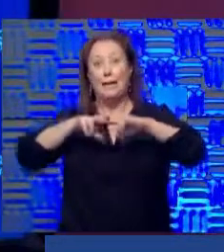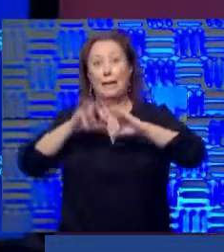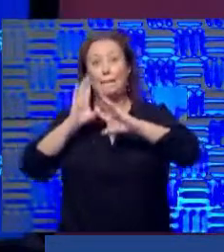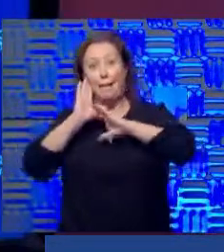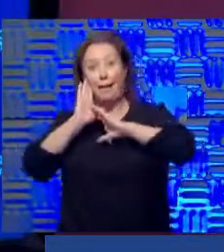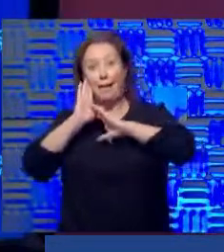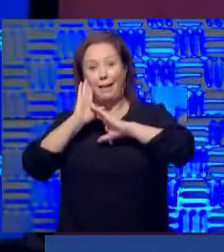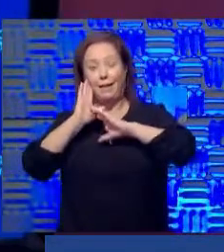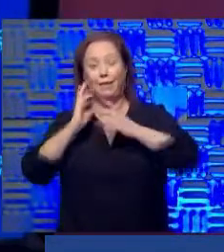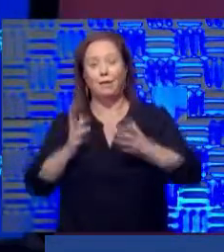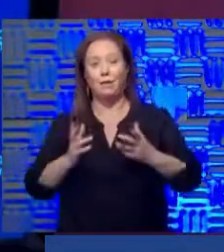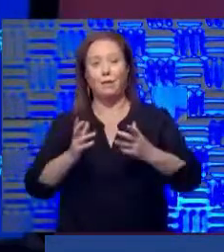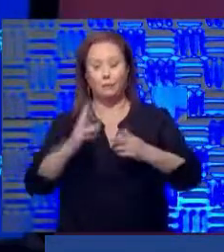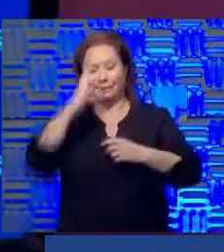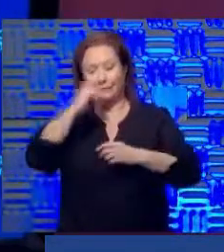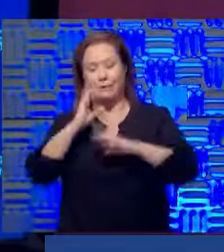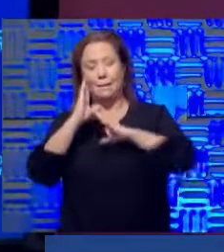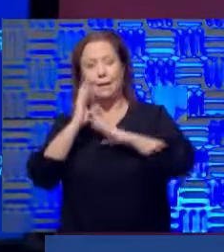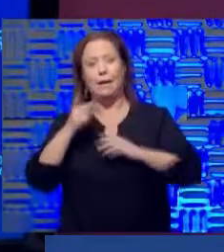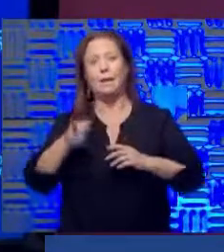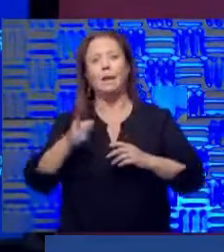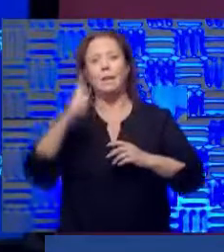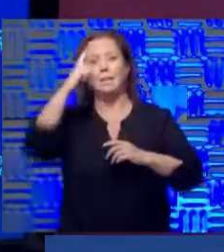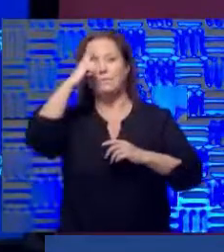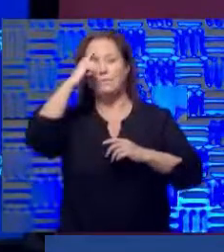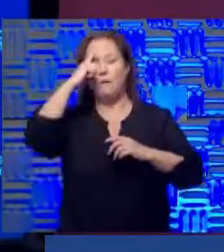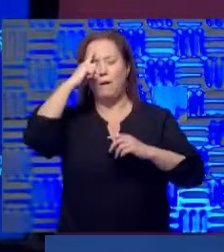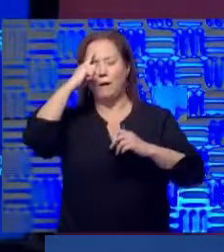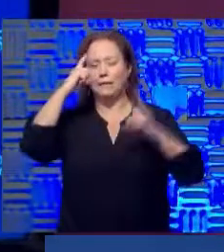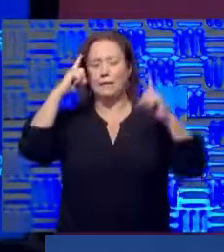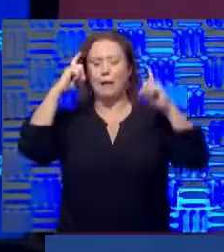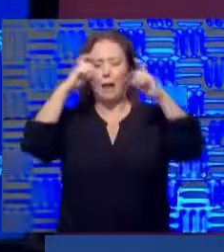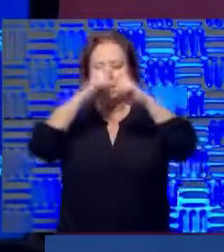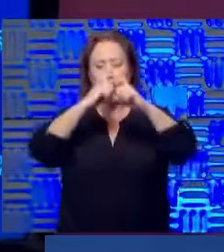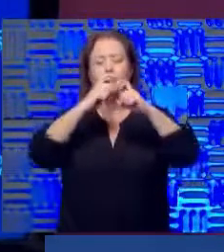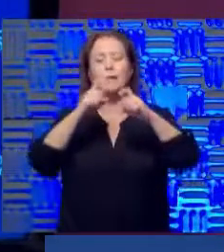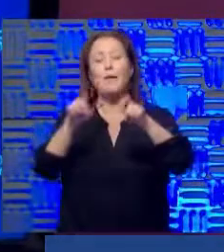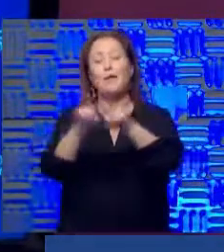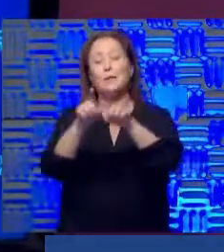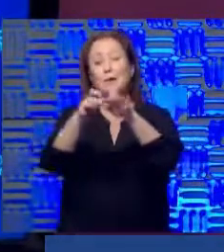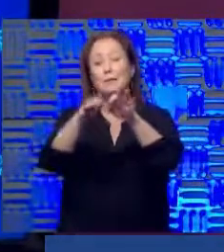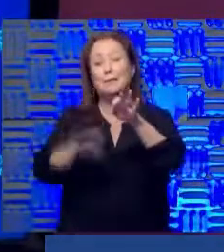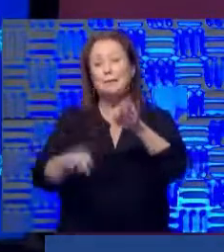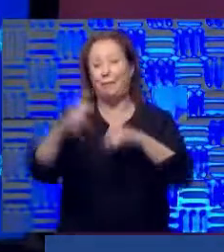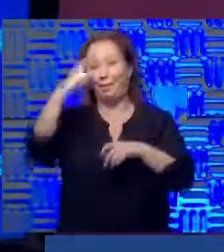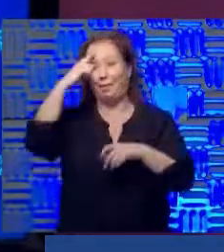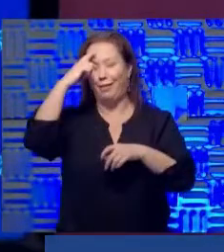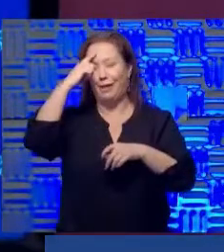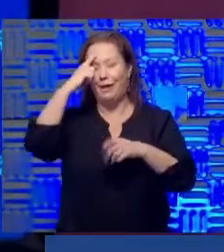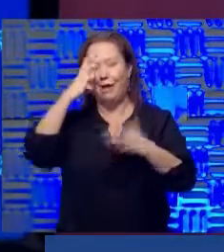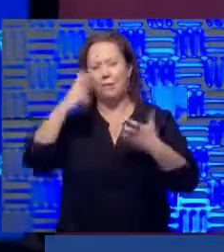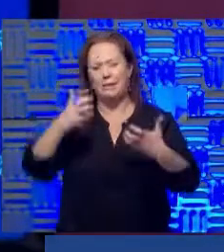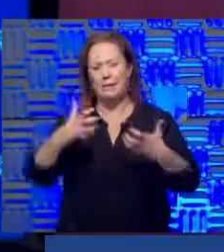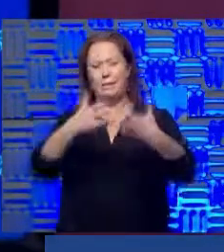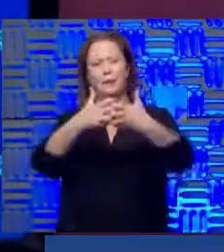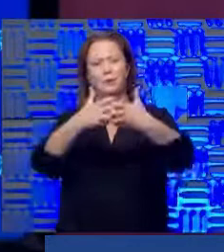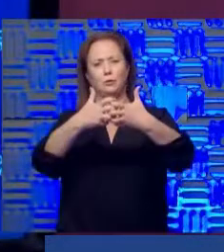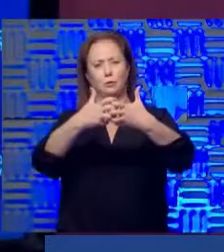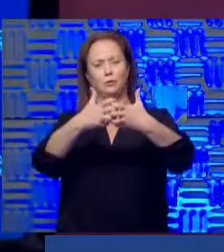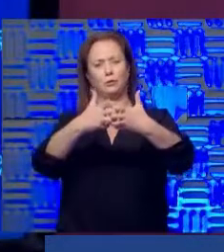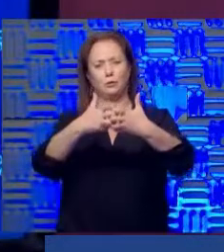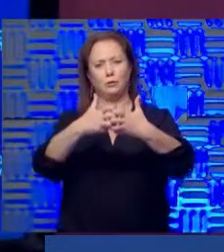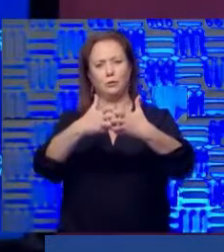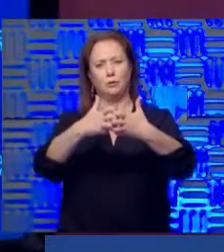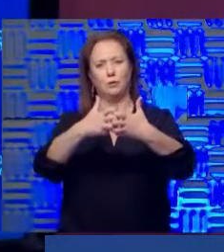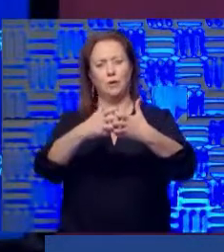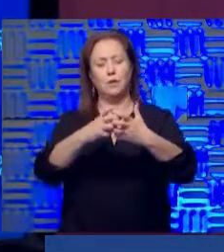brain is an extraordinarily complex but ultimately very simple tool. It likes to match things. And so